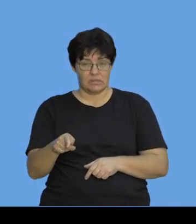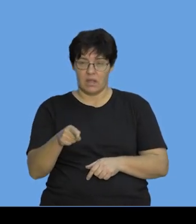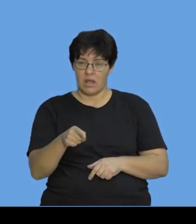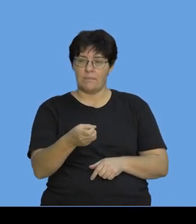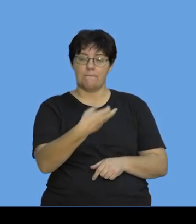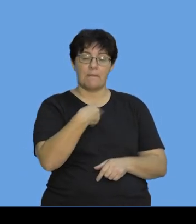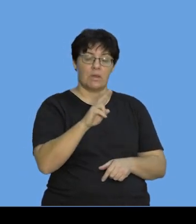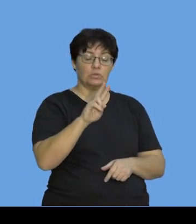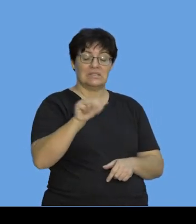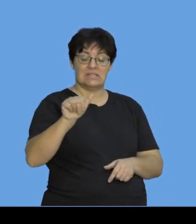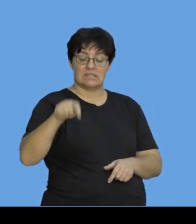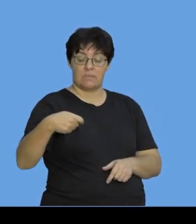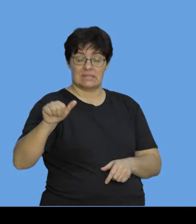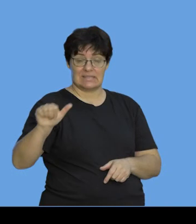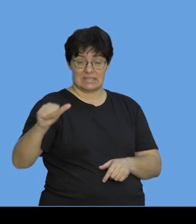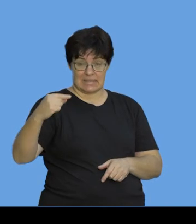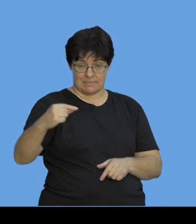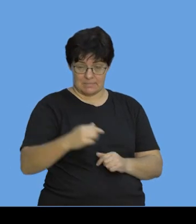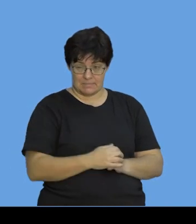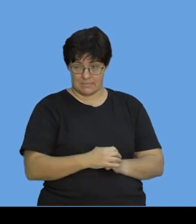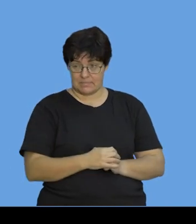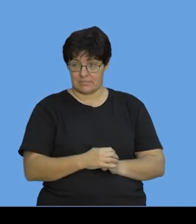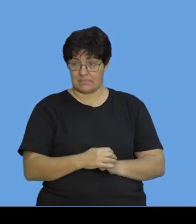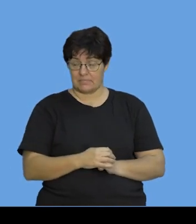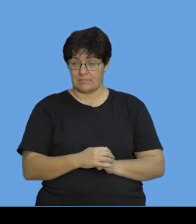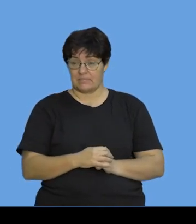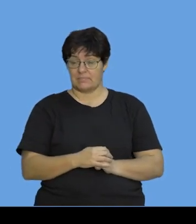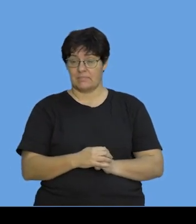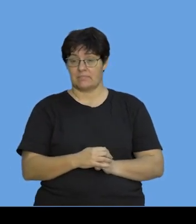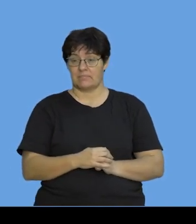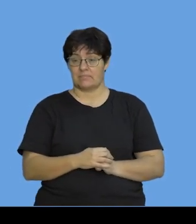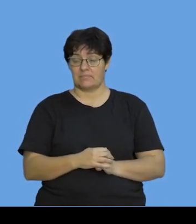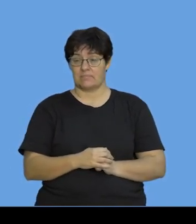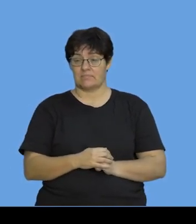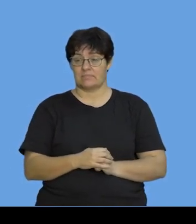is 26,6 grams. That's what was formed, okay? So it's